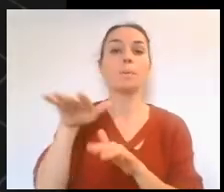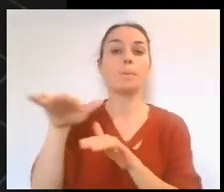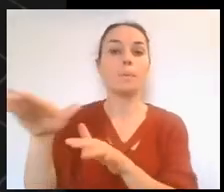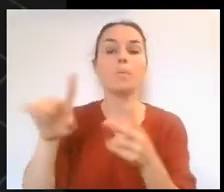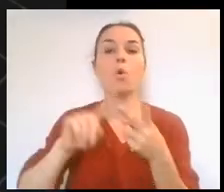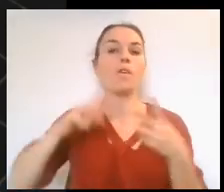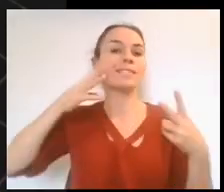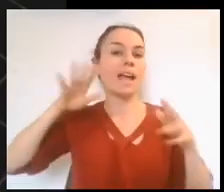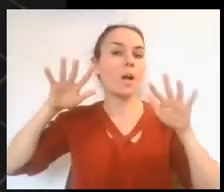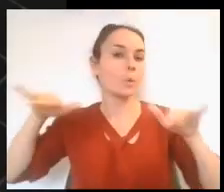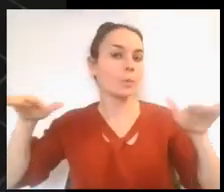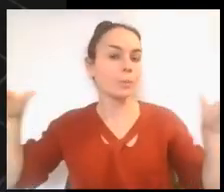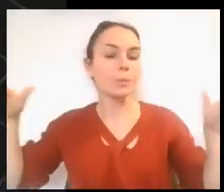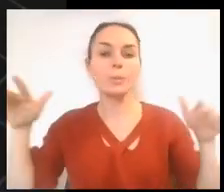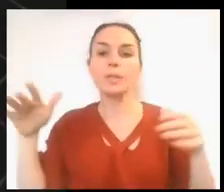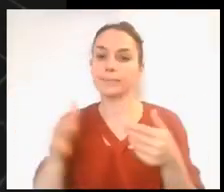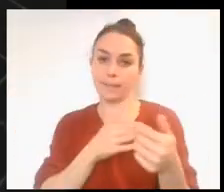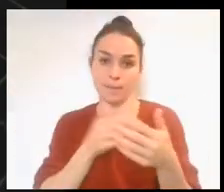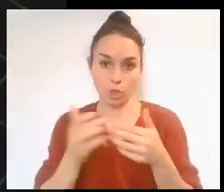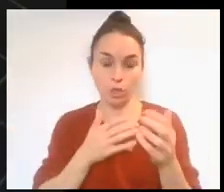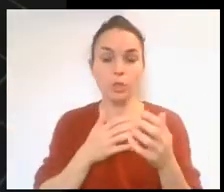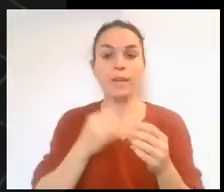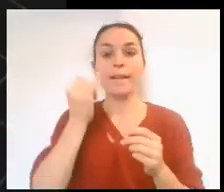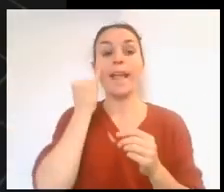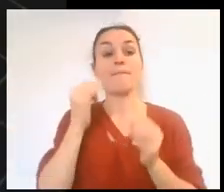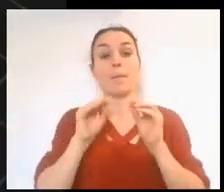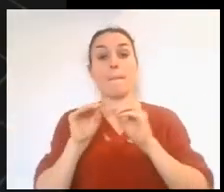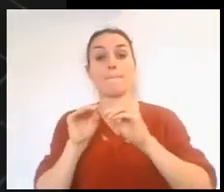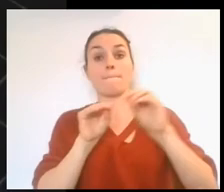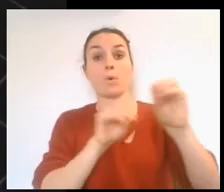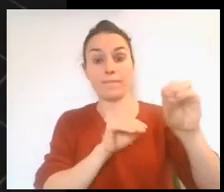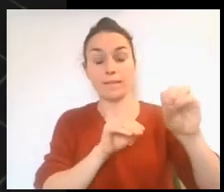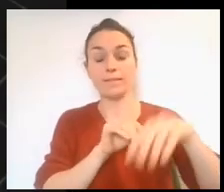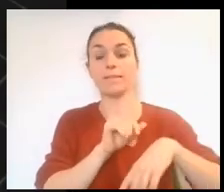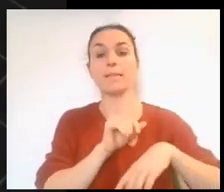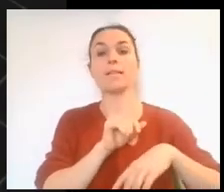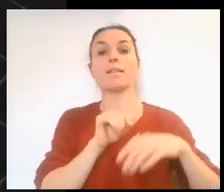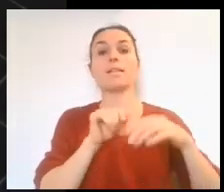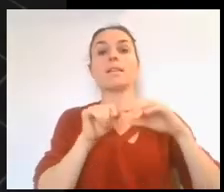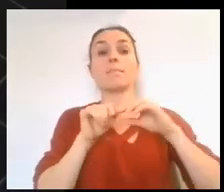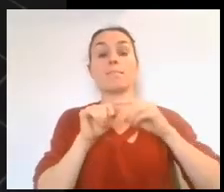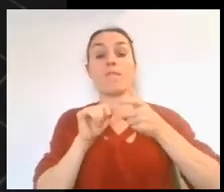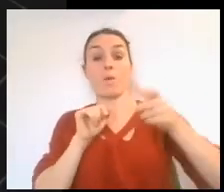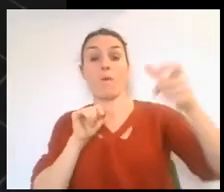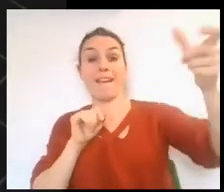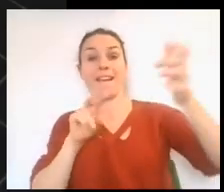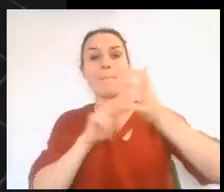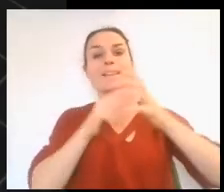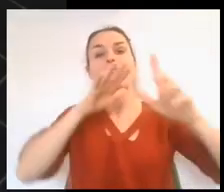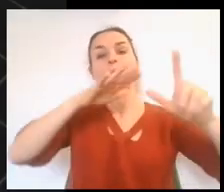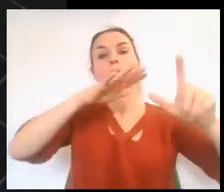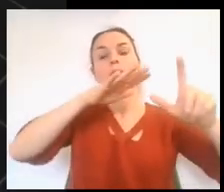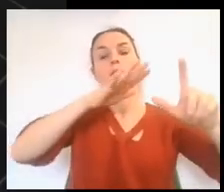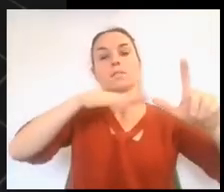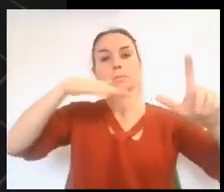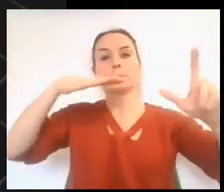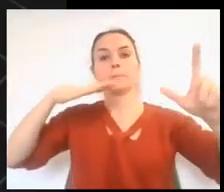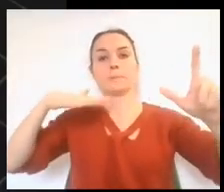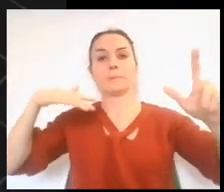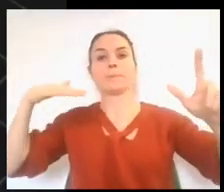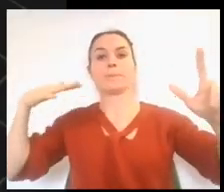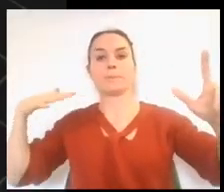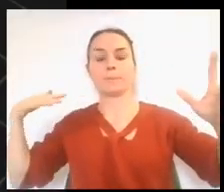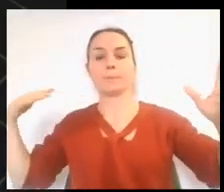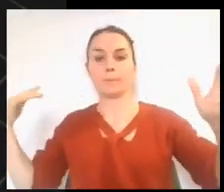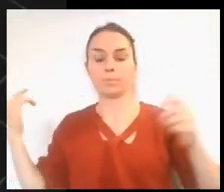sound wave, if the object is moving away, the wavelengths are stretched, which means they become longer. And in the